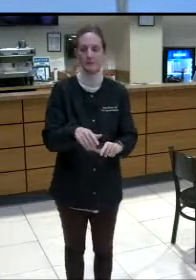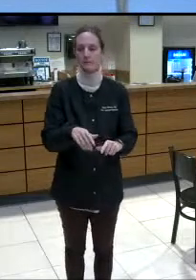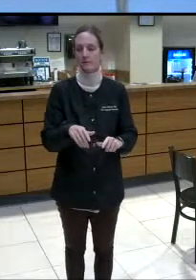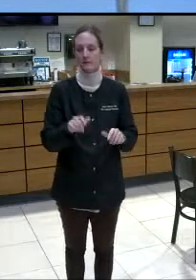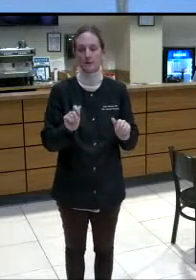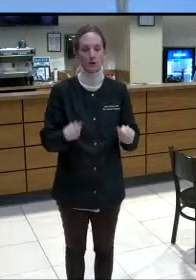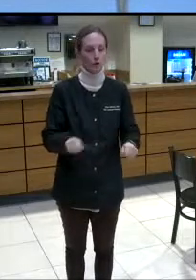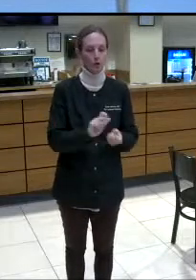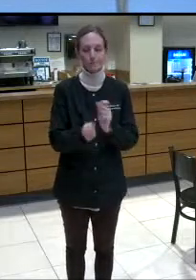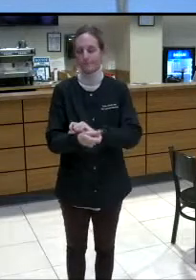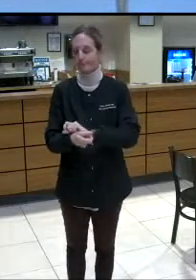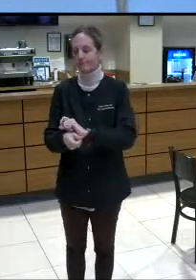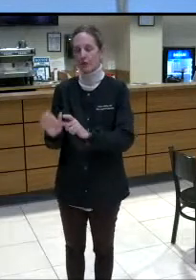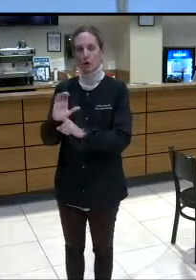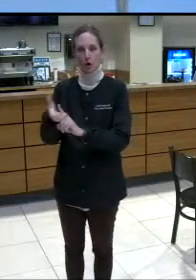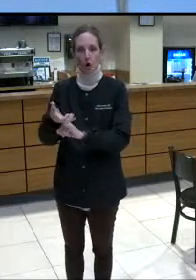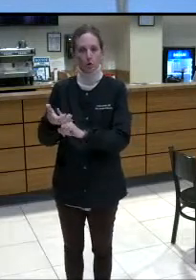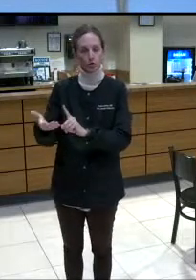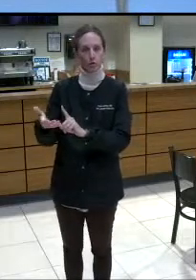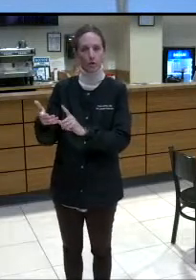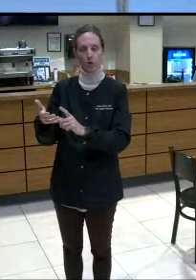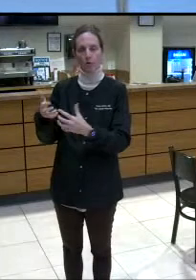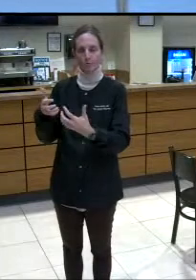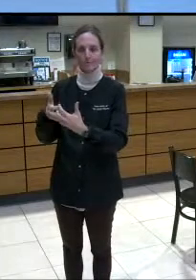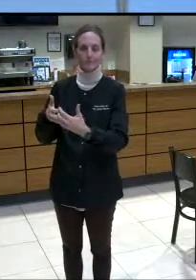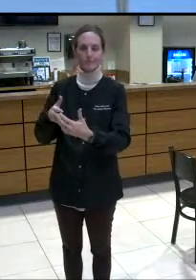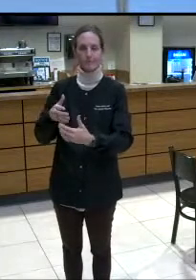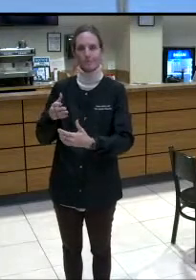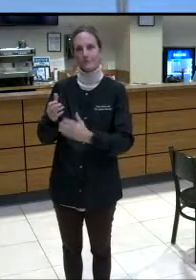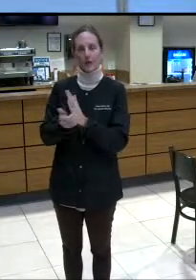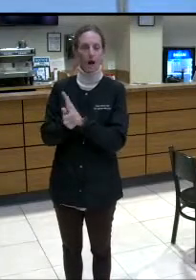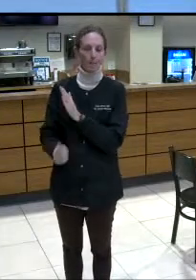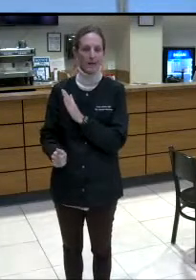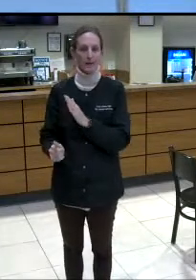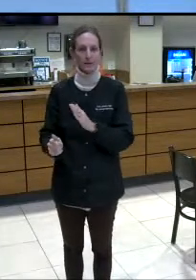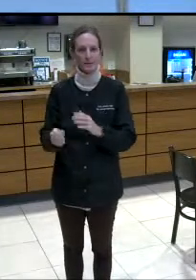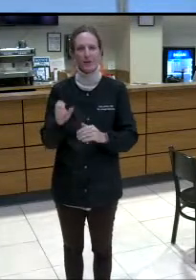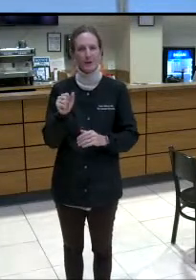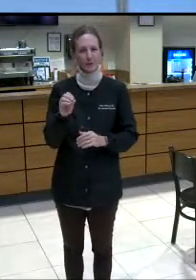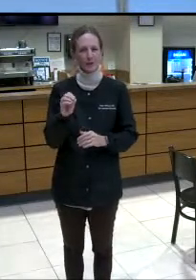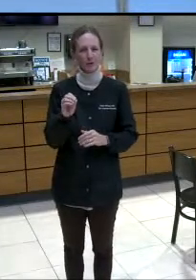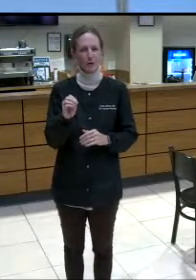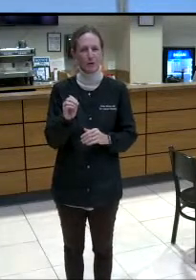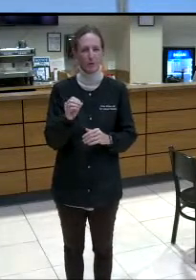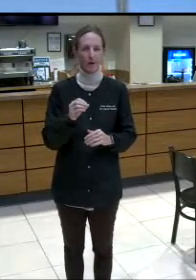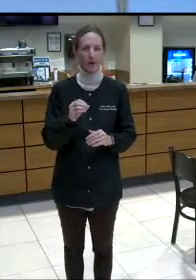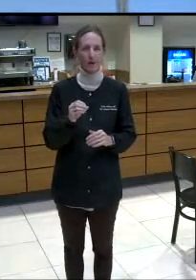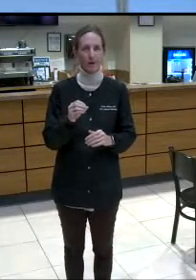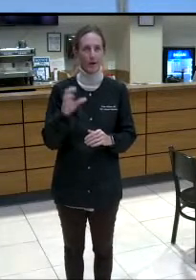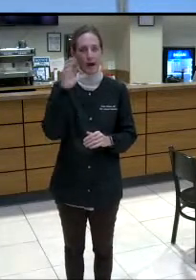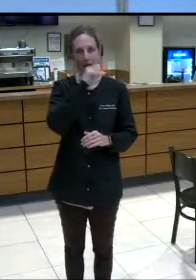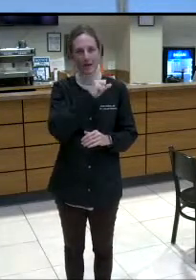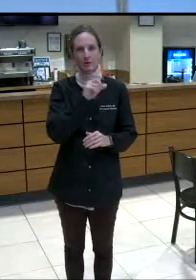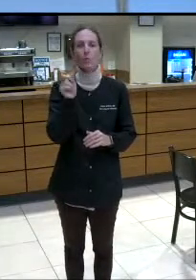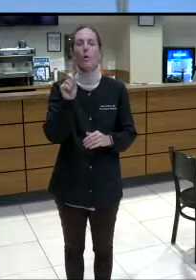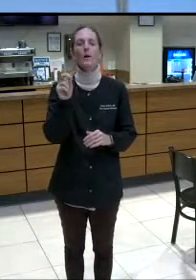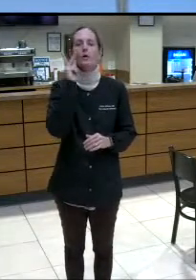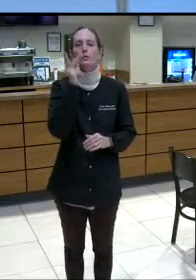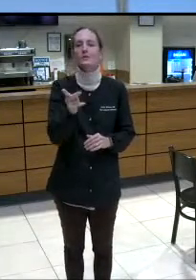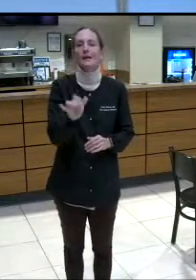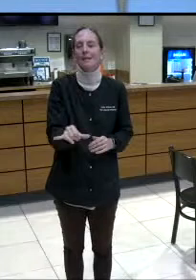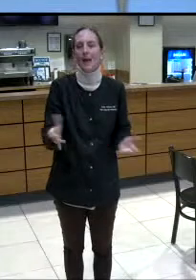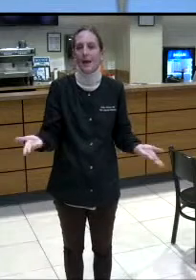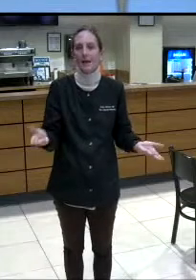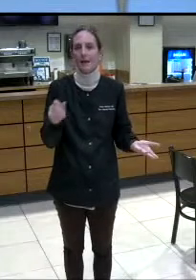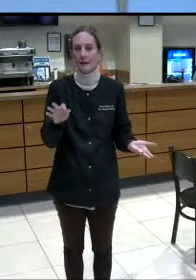cultural competence as it relates to behavior, mental health, and those things. And so it's sort of like a multifold question. Like, where do you see those things? And if we're